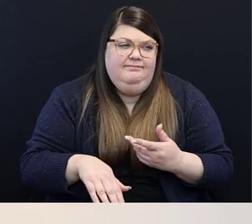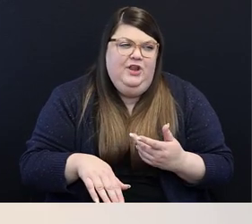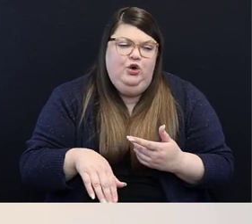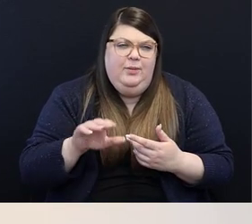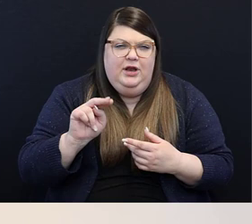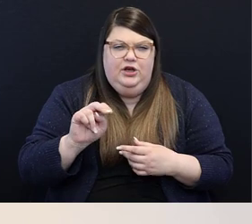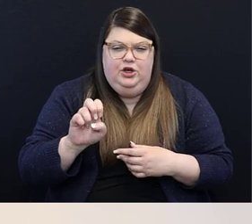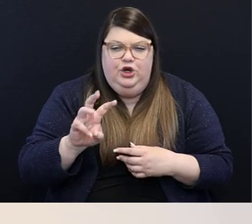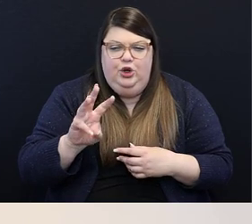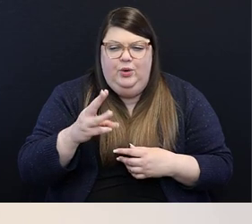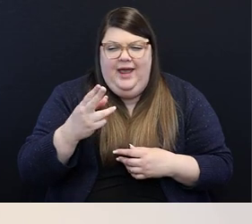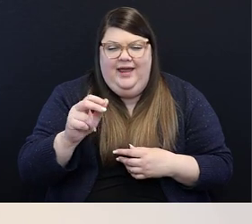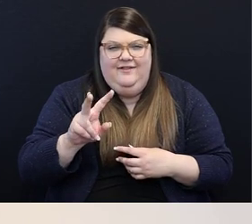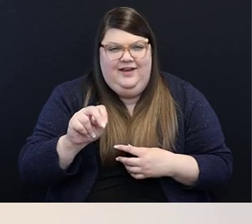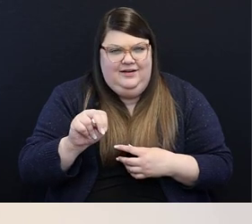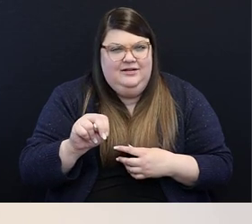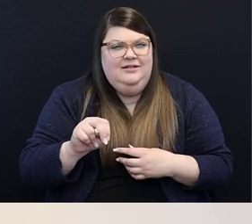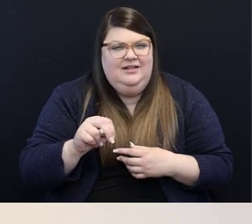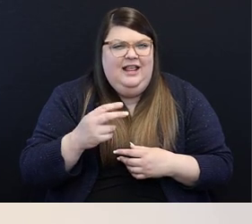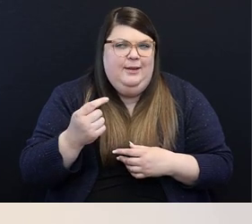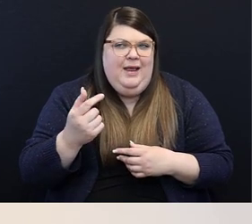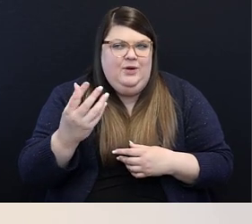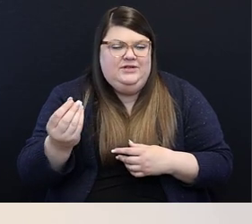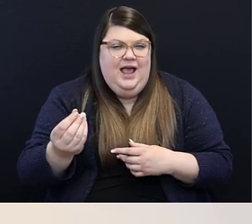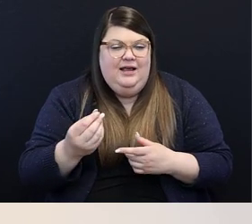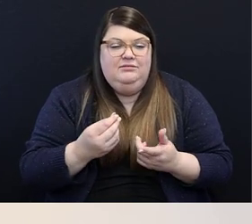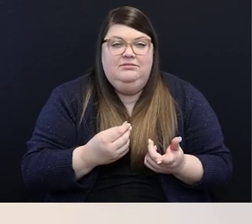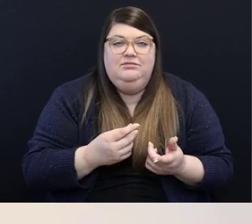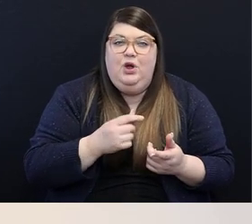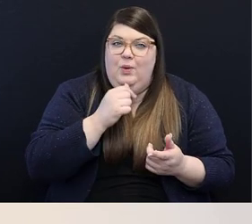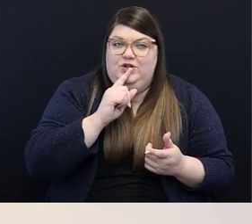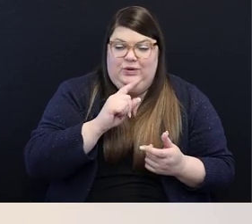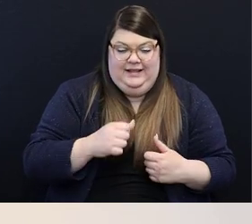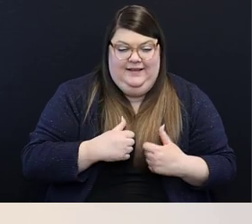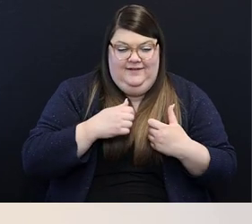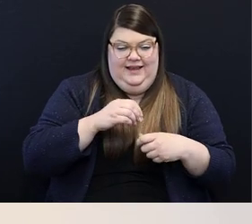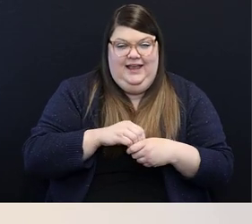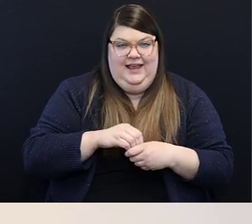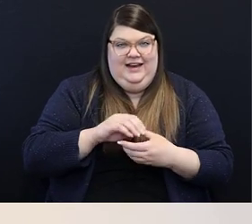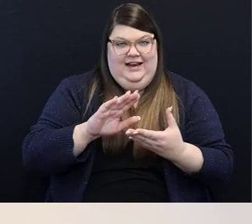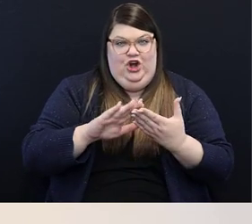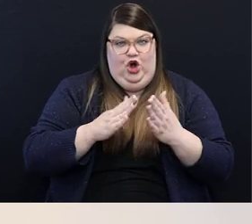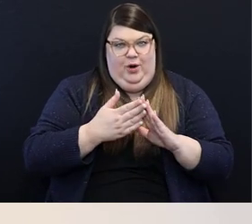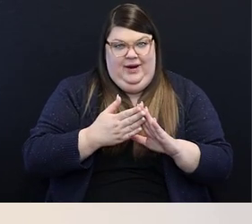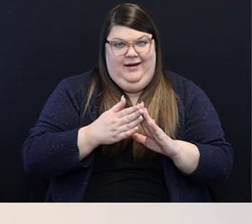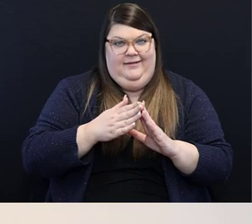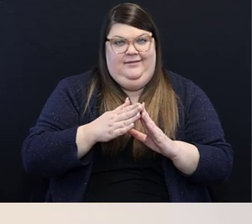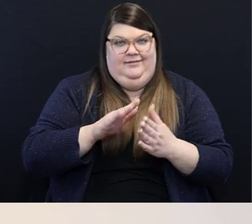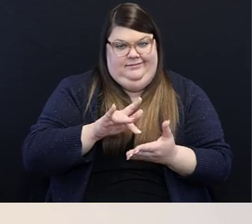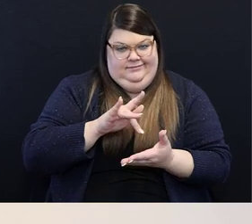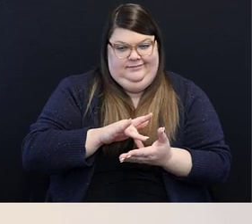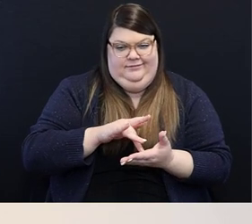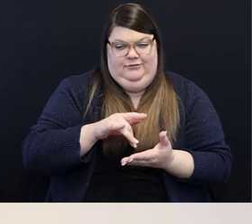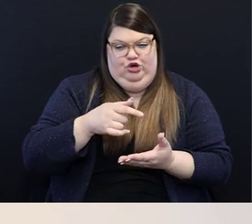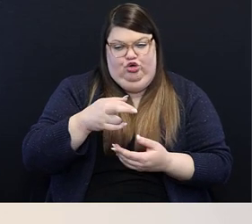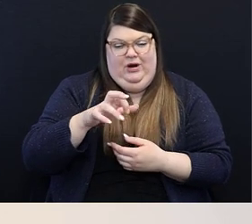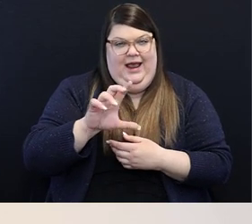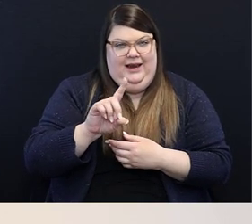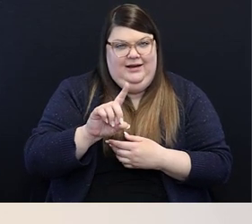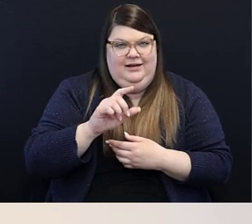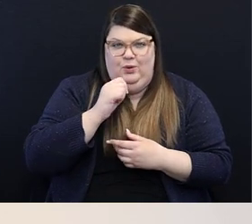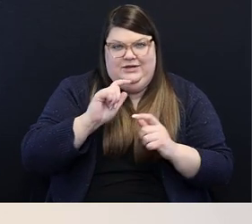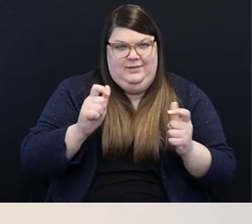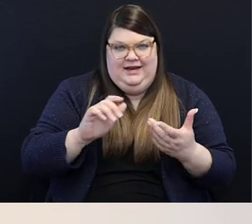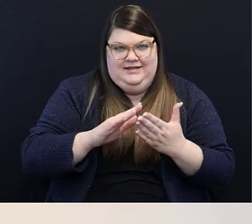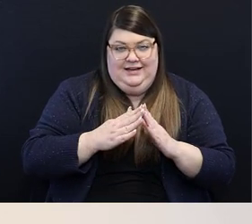little bit, but then outside. And so I wasn't living in an urban grid, you know, and went to college and was not also in a big city. So Chicago was the